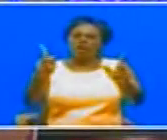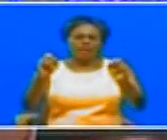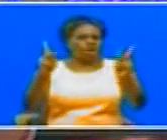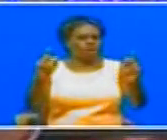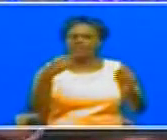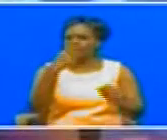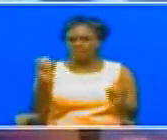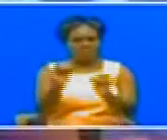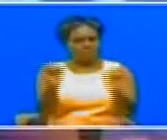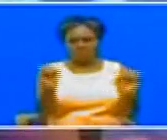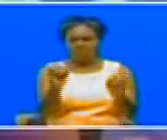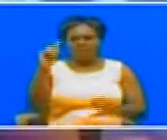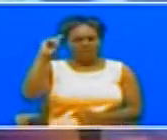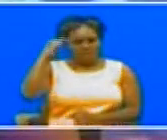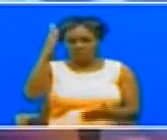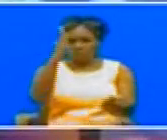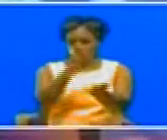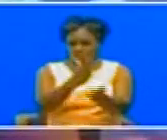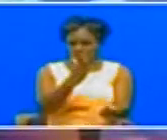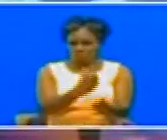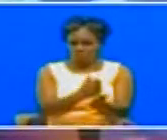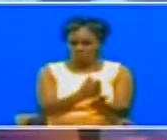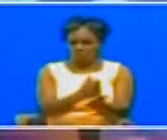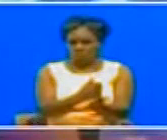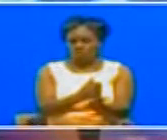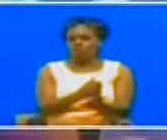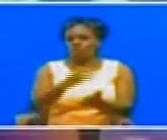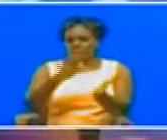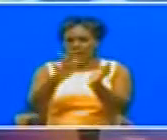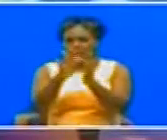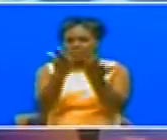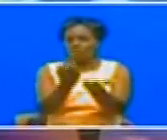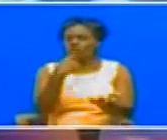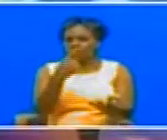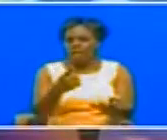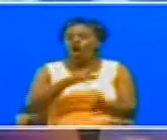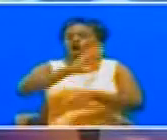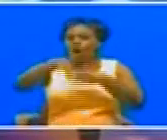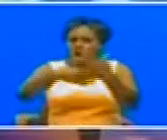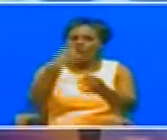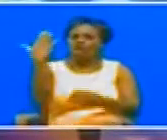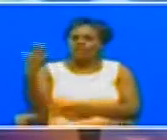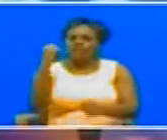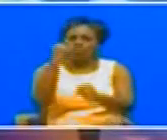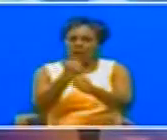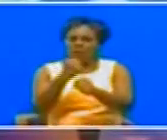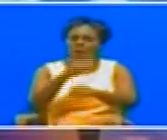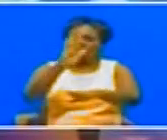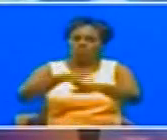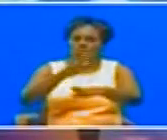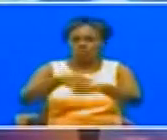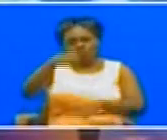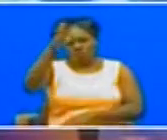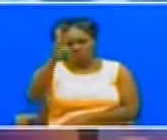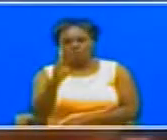together for good. I mean, that's true. Romans 8:28 says all things do work together for good. But in a moment like that, that's not